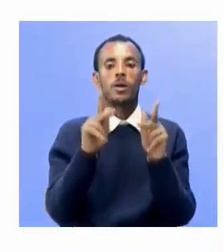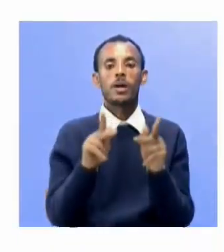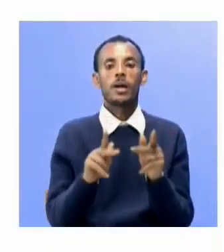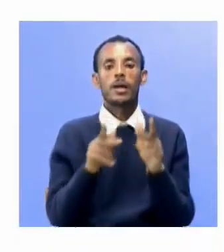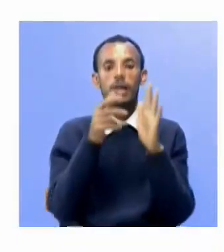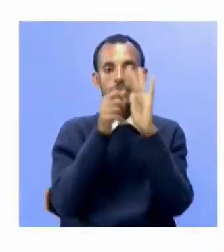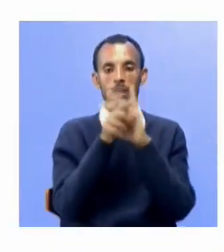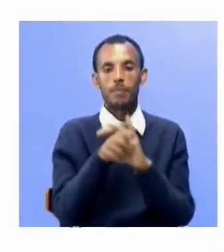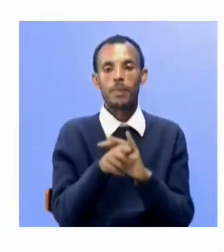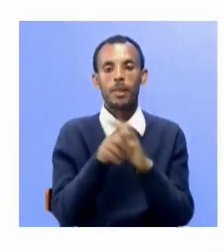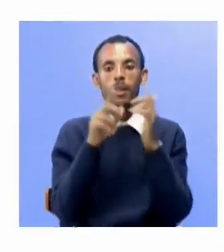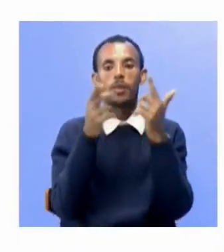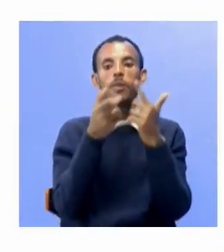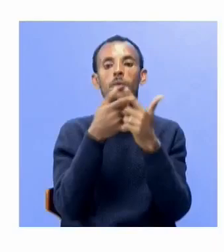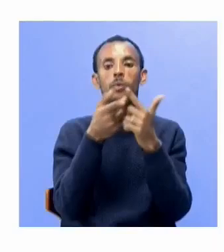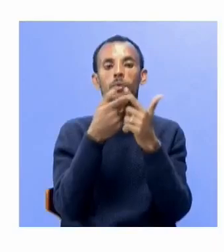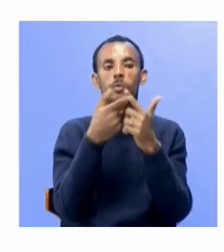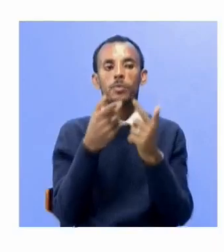Example 2.